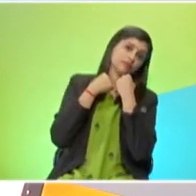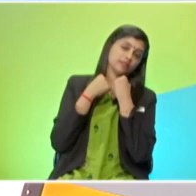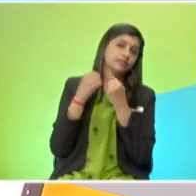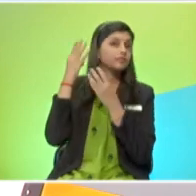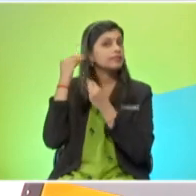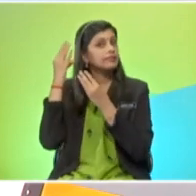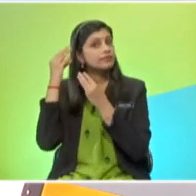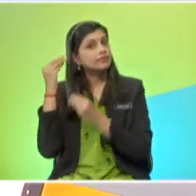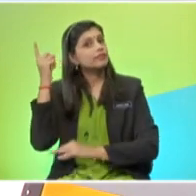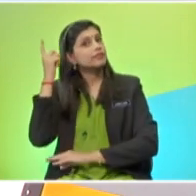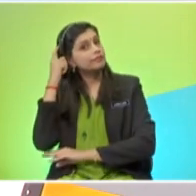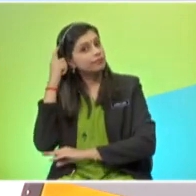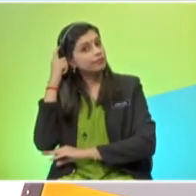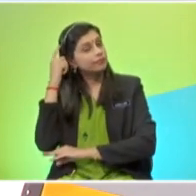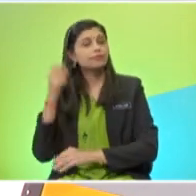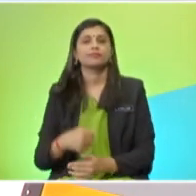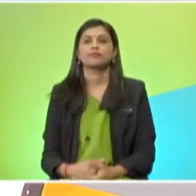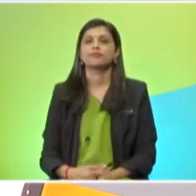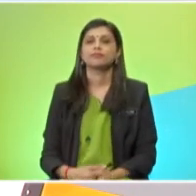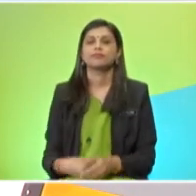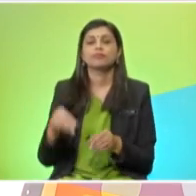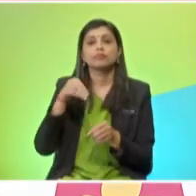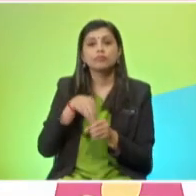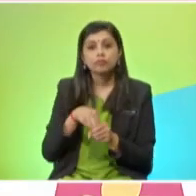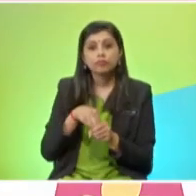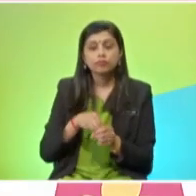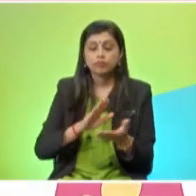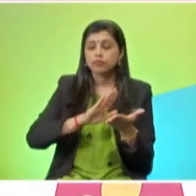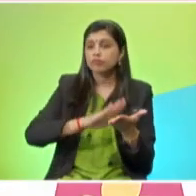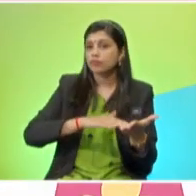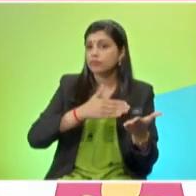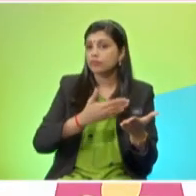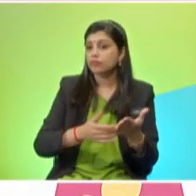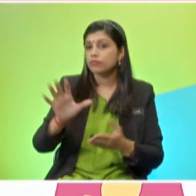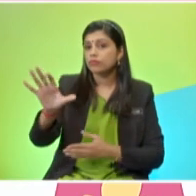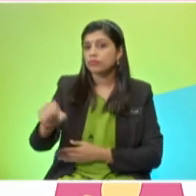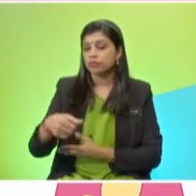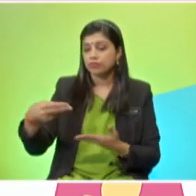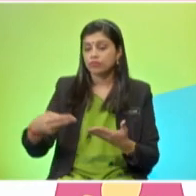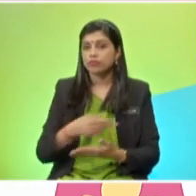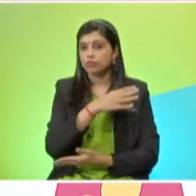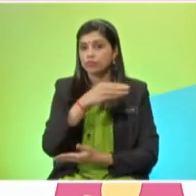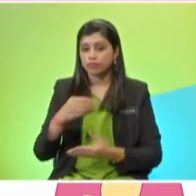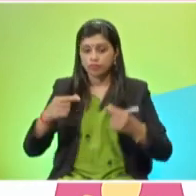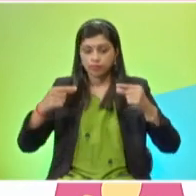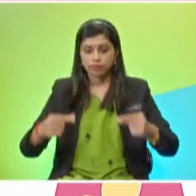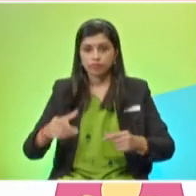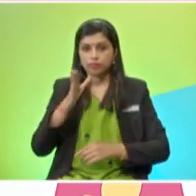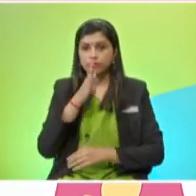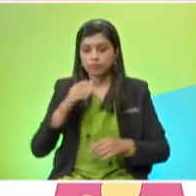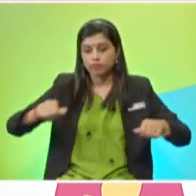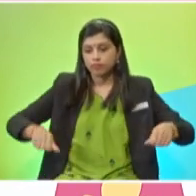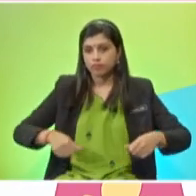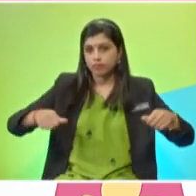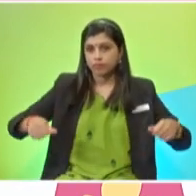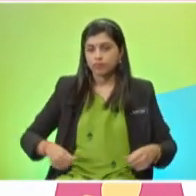cover, and a pillow for my head. In the kitchen, grab a spoon and plate. Mommy cooks